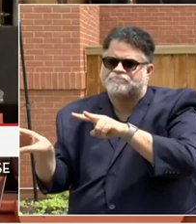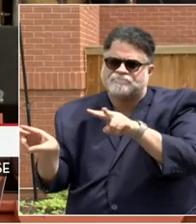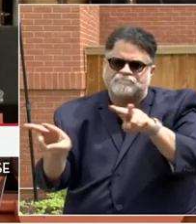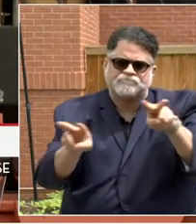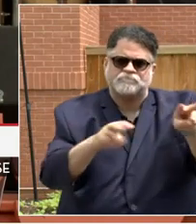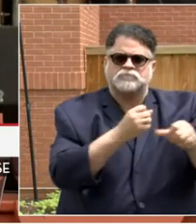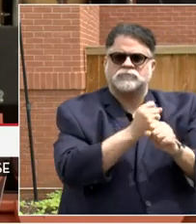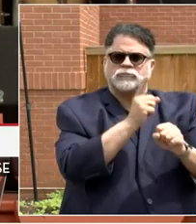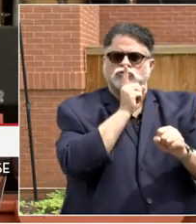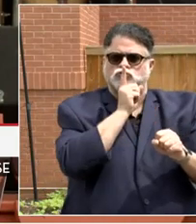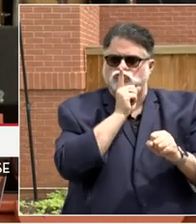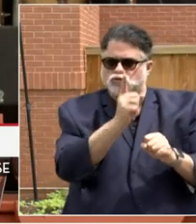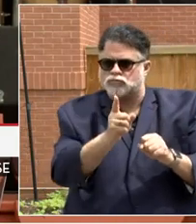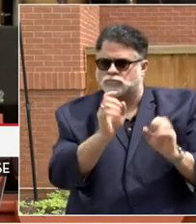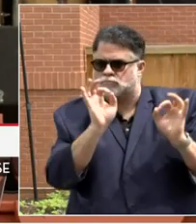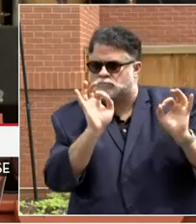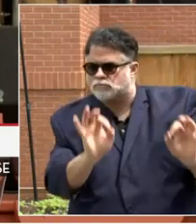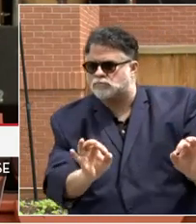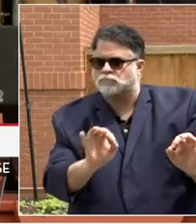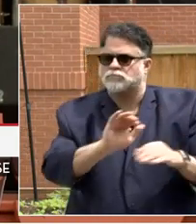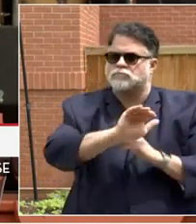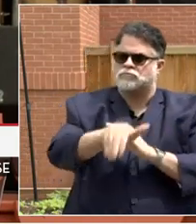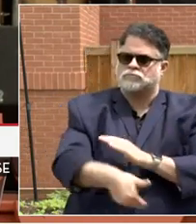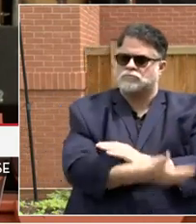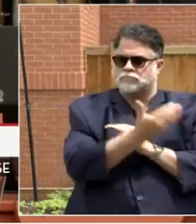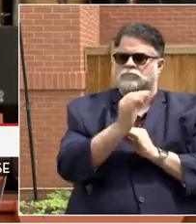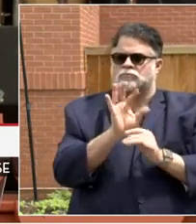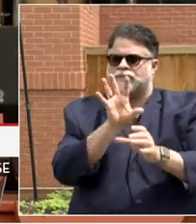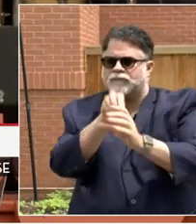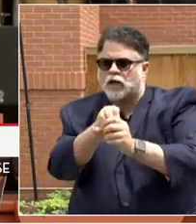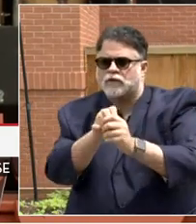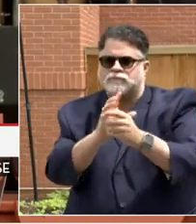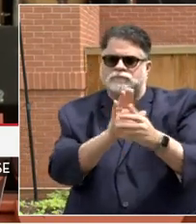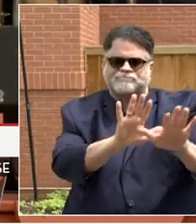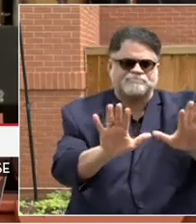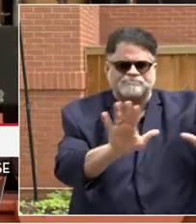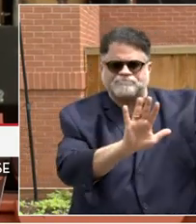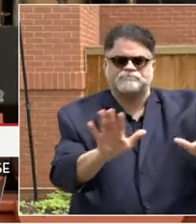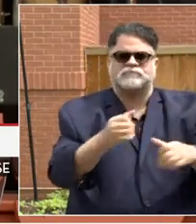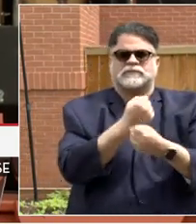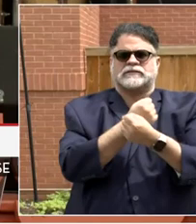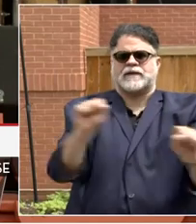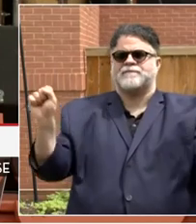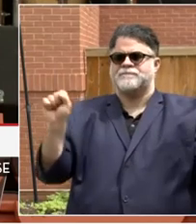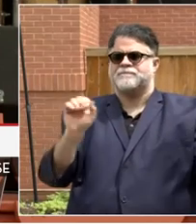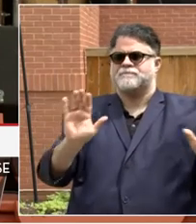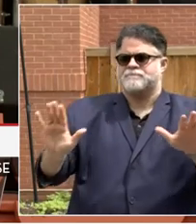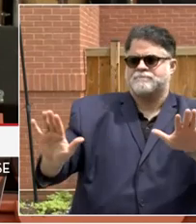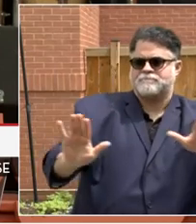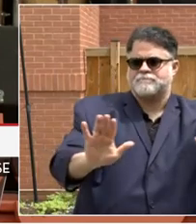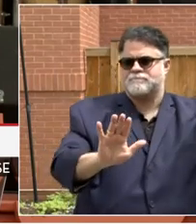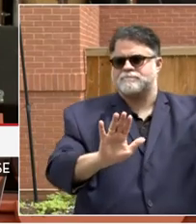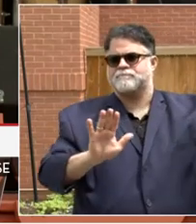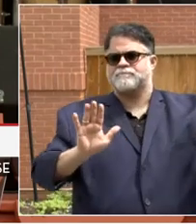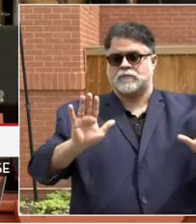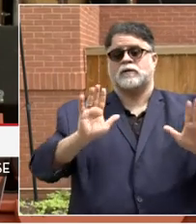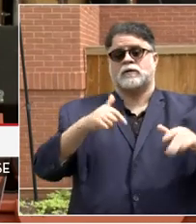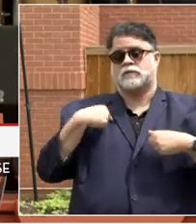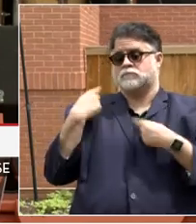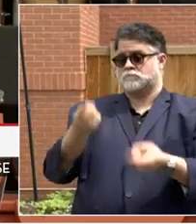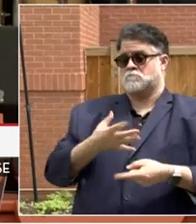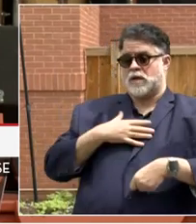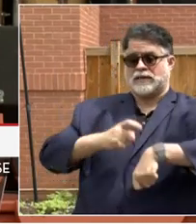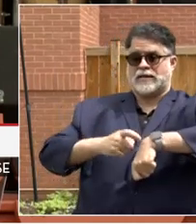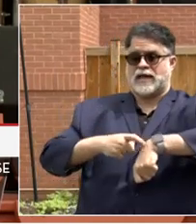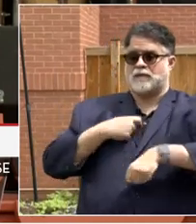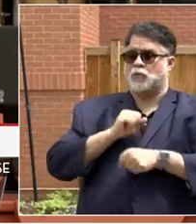to get involved. We also have, over my time as mayor, invested in more